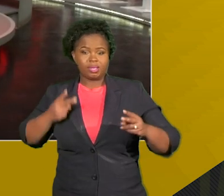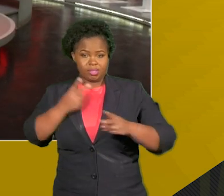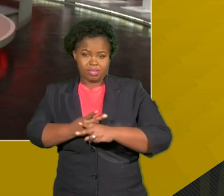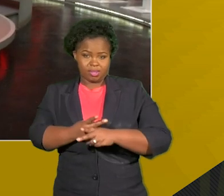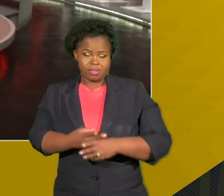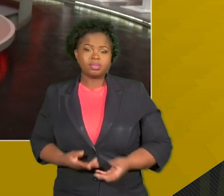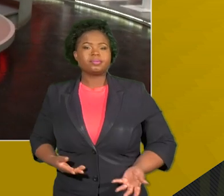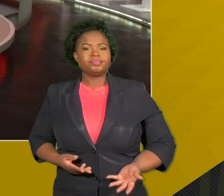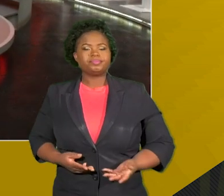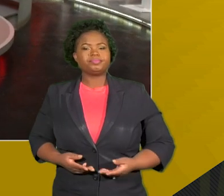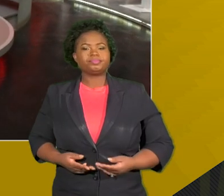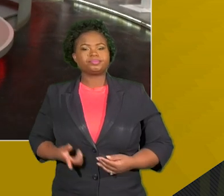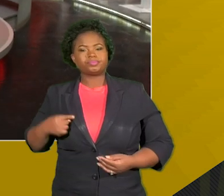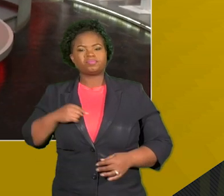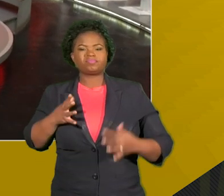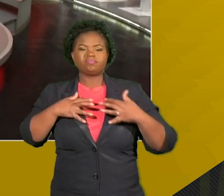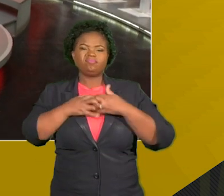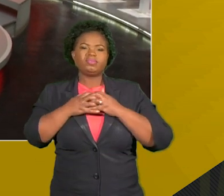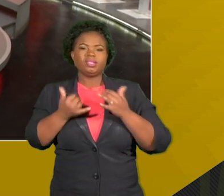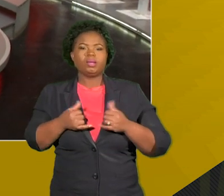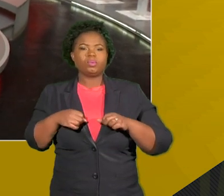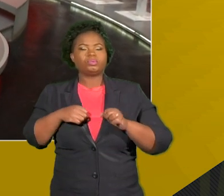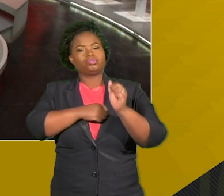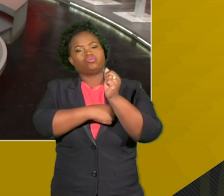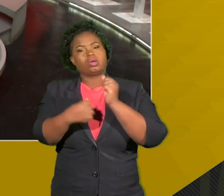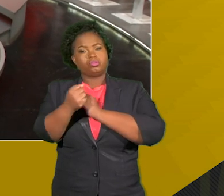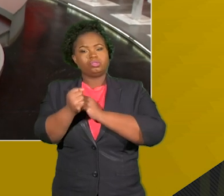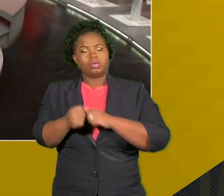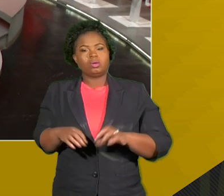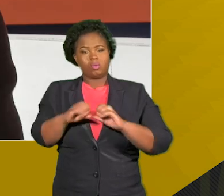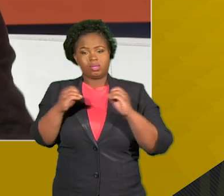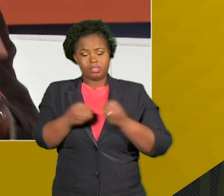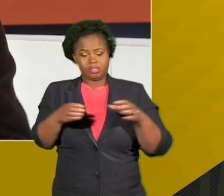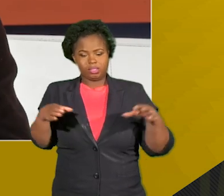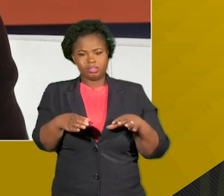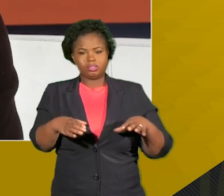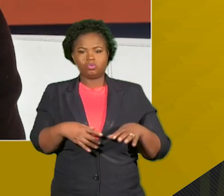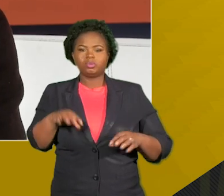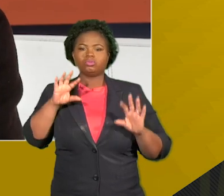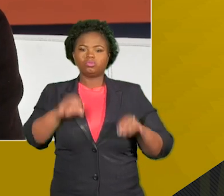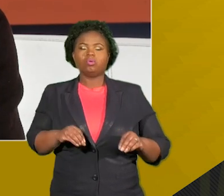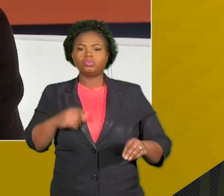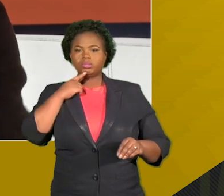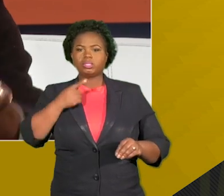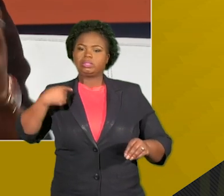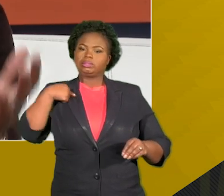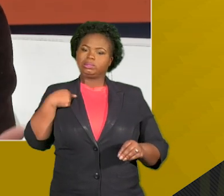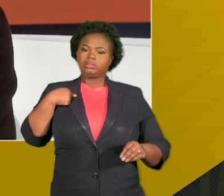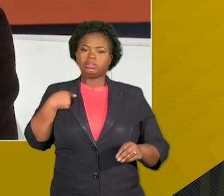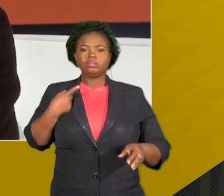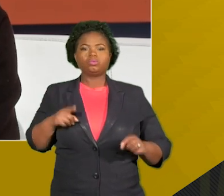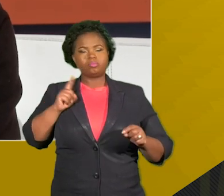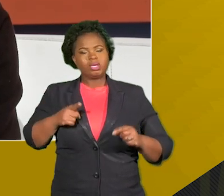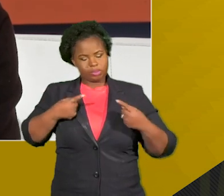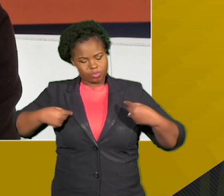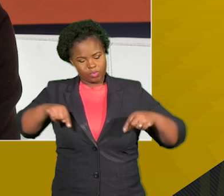else, again, is that we've created a structure where we're saying, as organizations, let's stop to say I, let's be we, let's